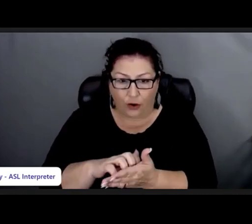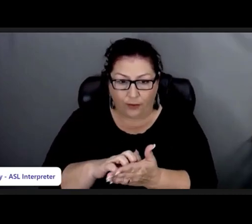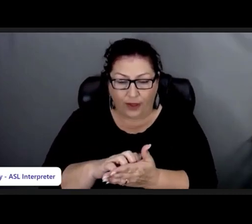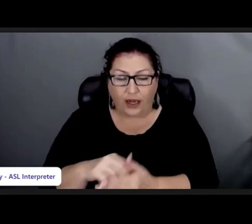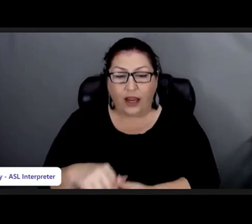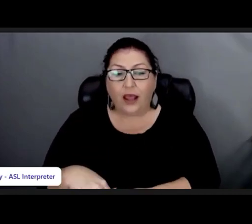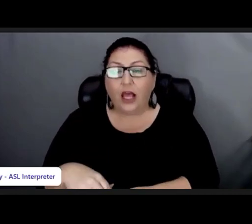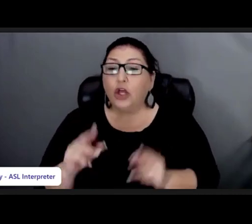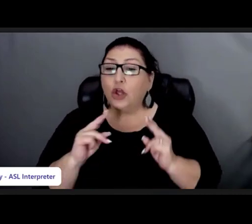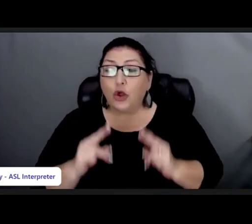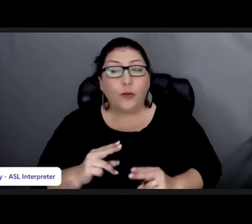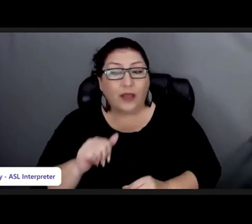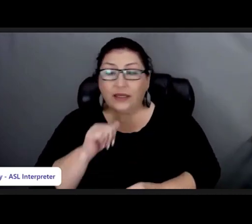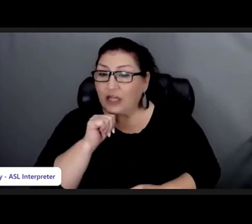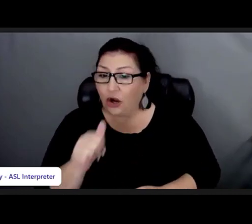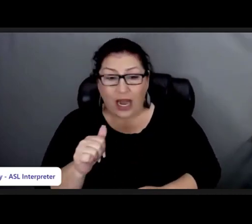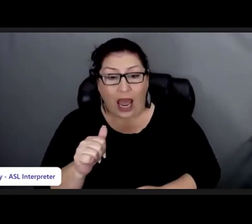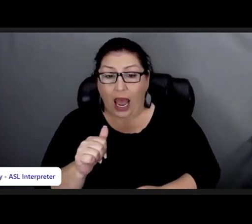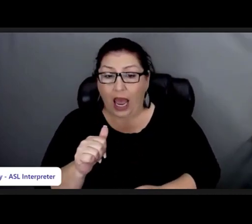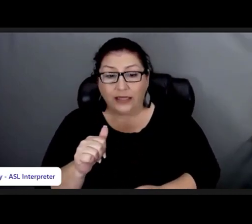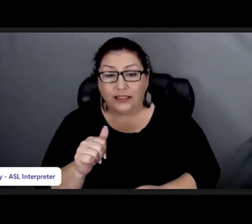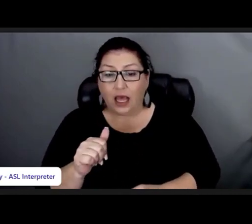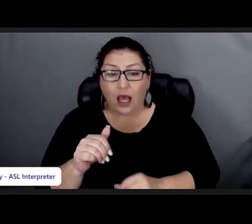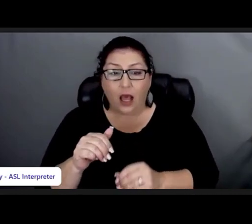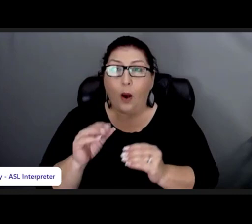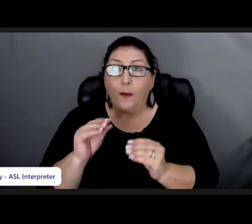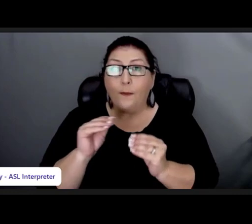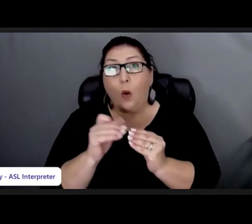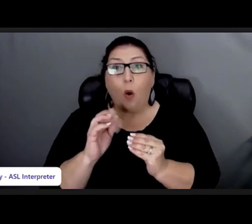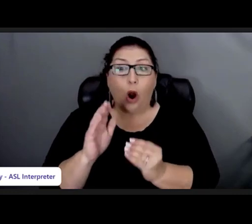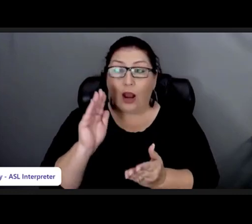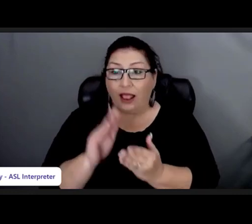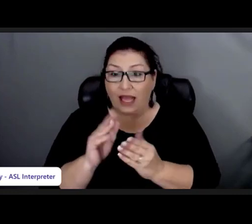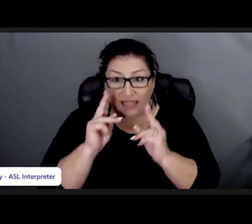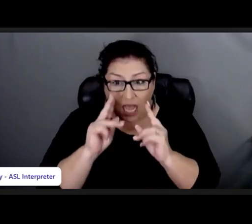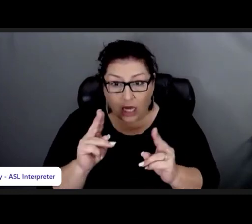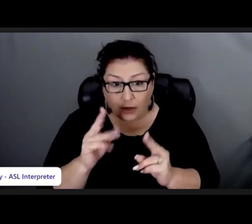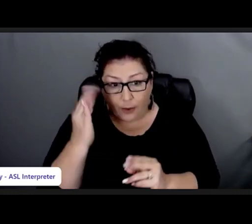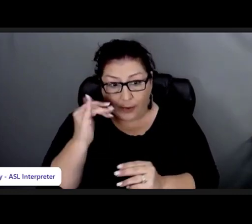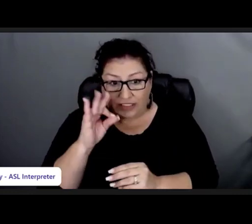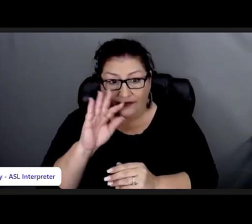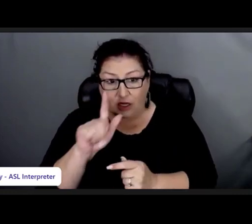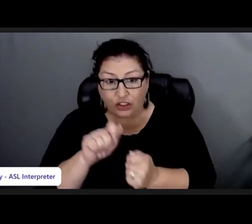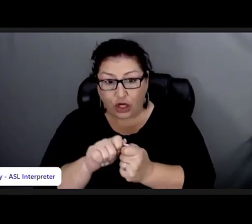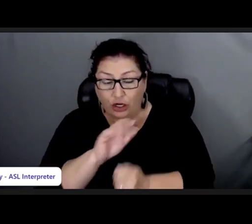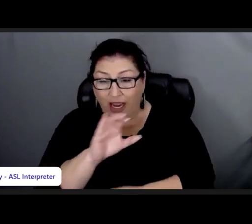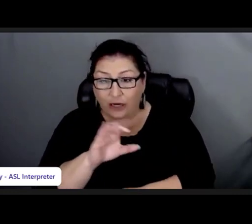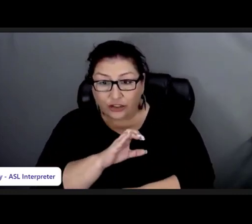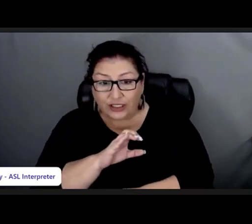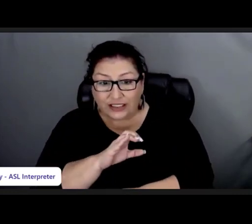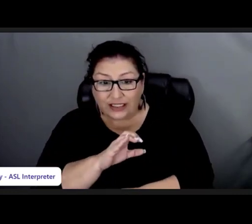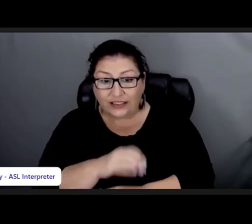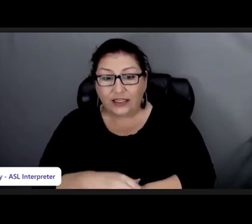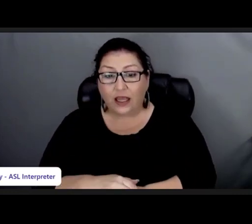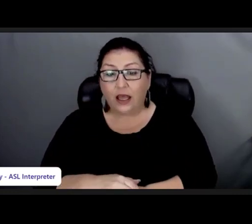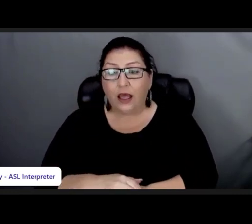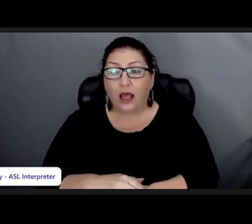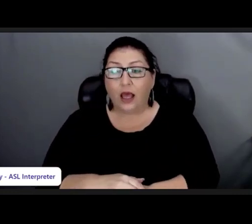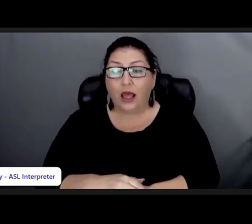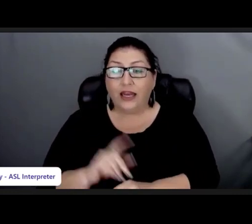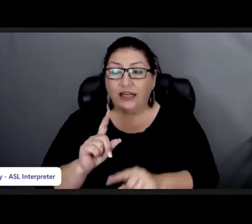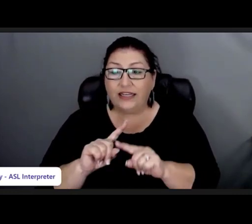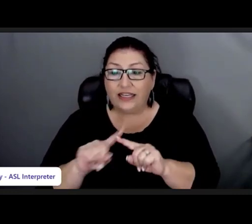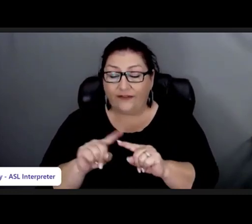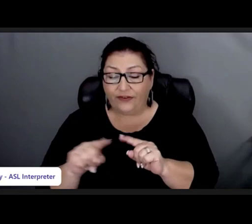are not rendered more or less vulnerable because of their certain characteristics, various stages in our lives, but that we